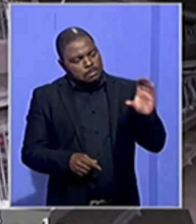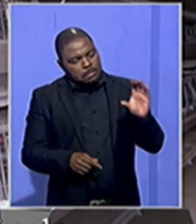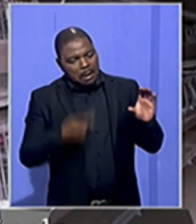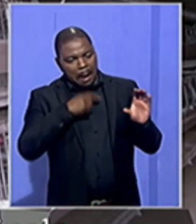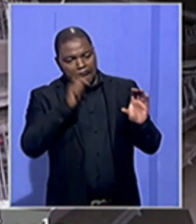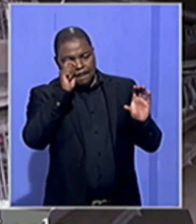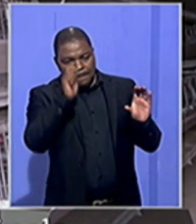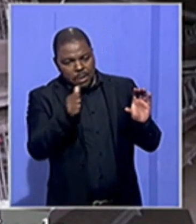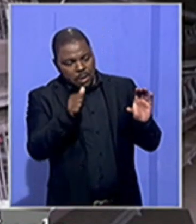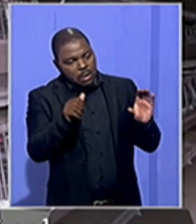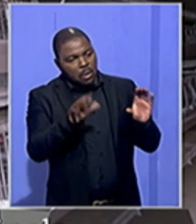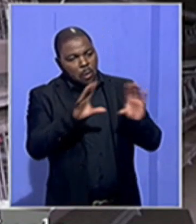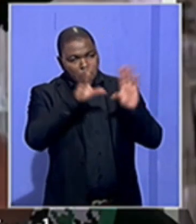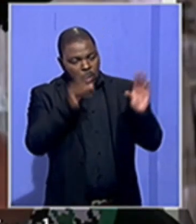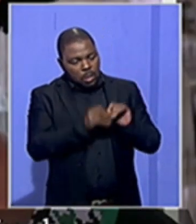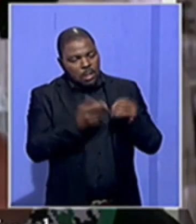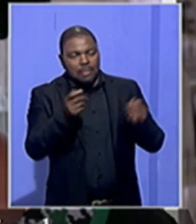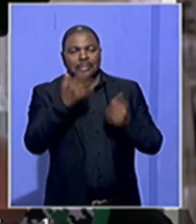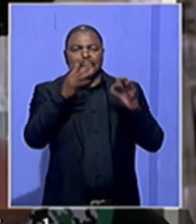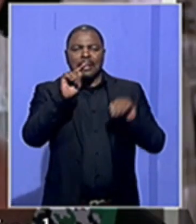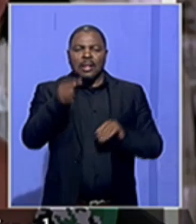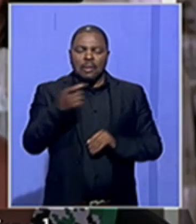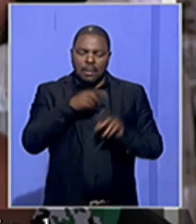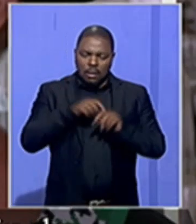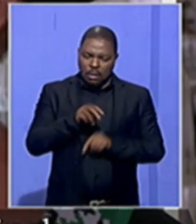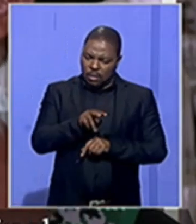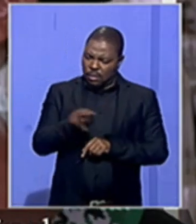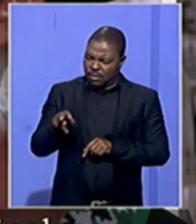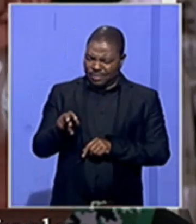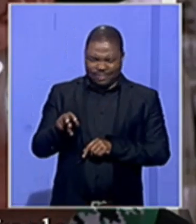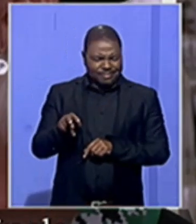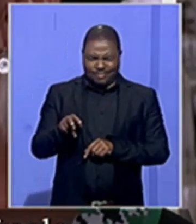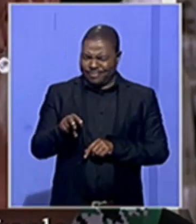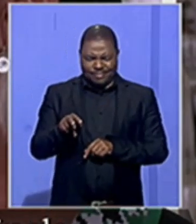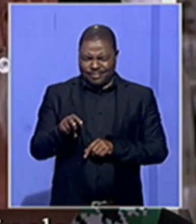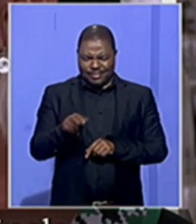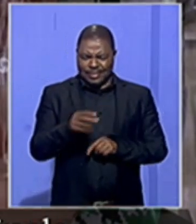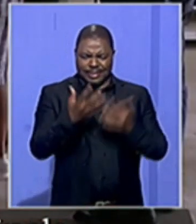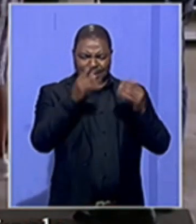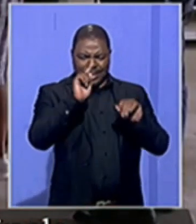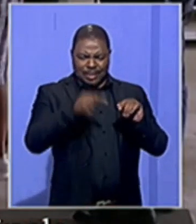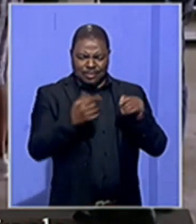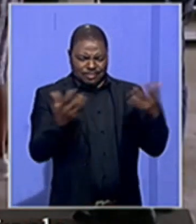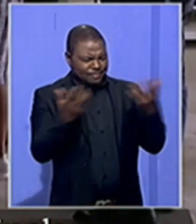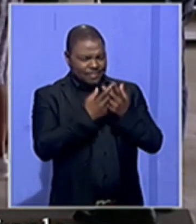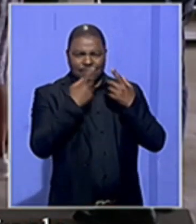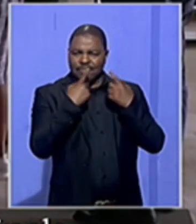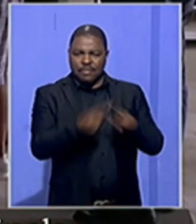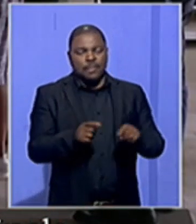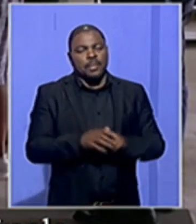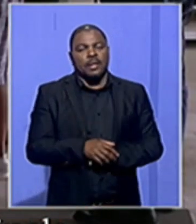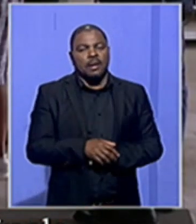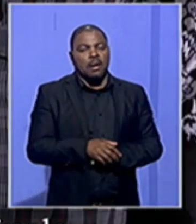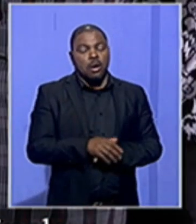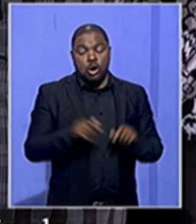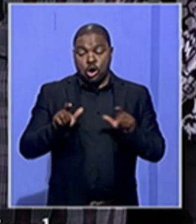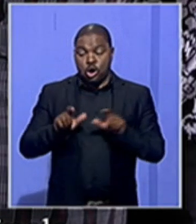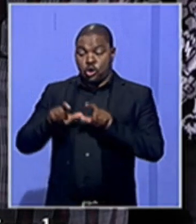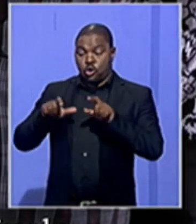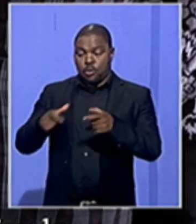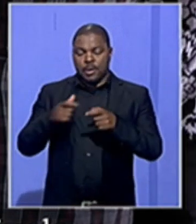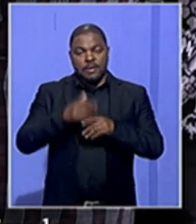tšona di qualifyile 10,000 go o di lebeletše a di qualify le 10,000 eo. Komiti tla phethela mosebetsi wa yona